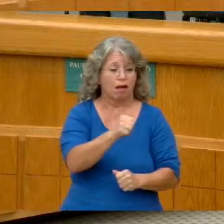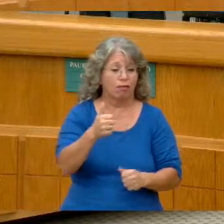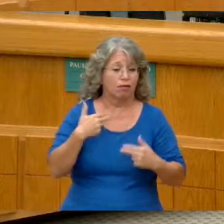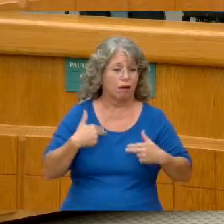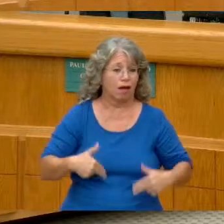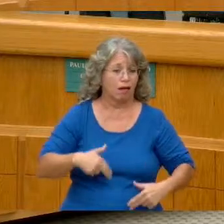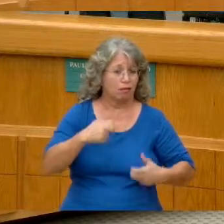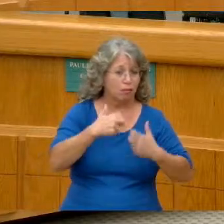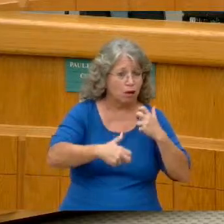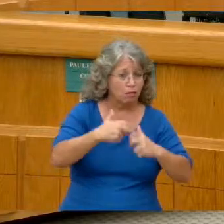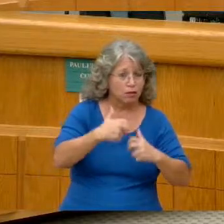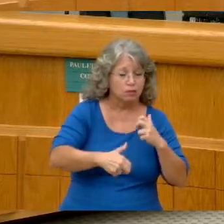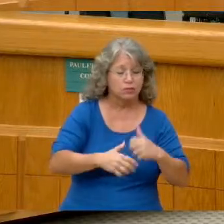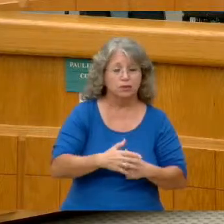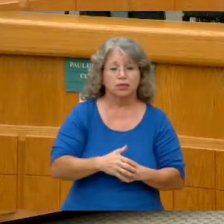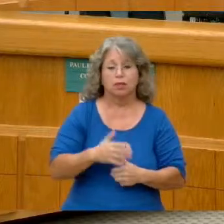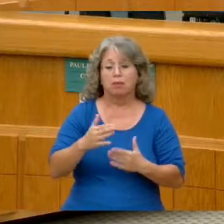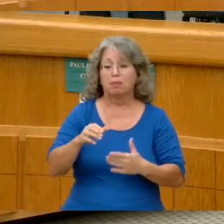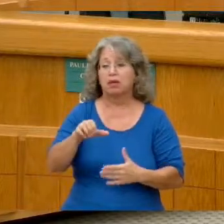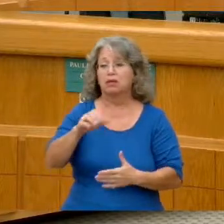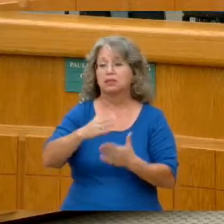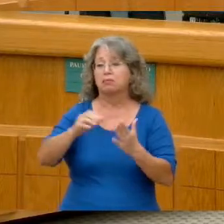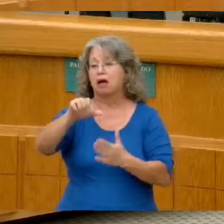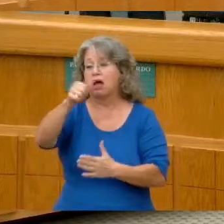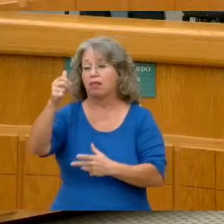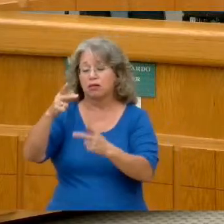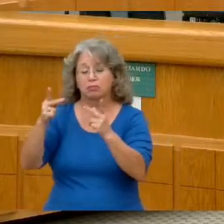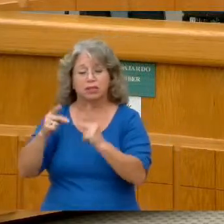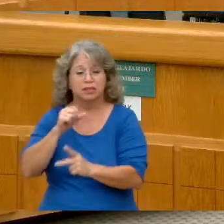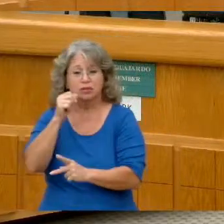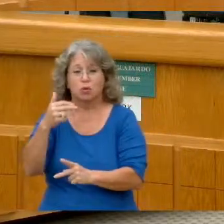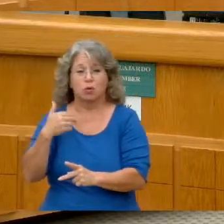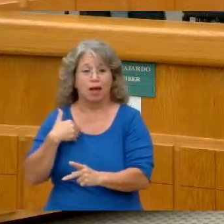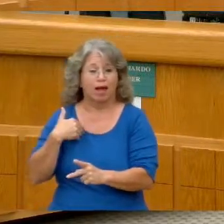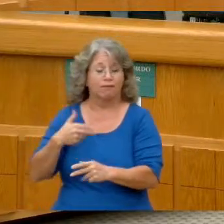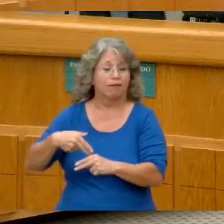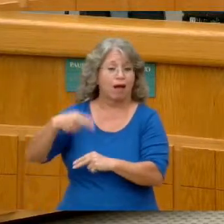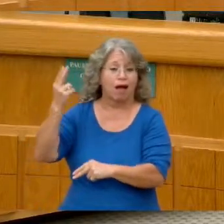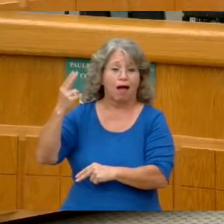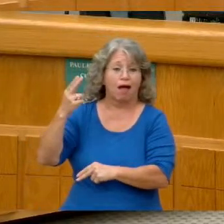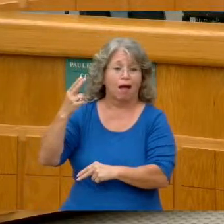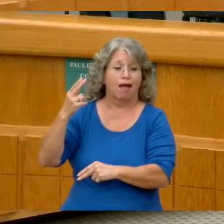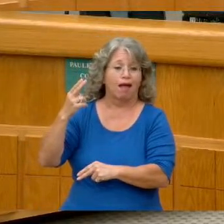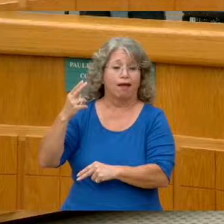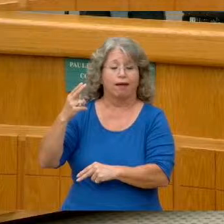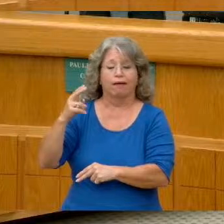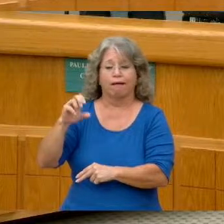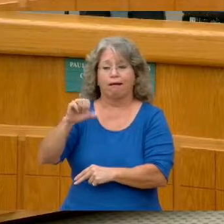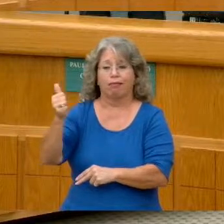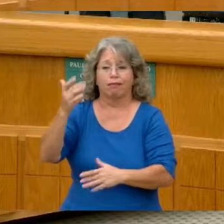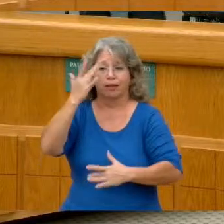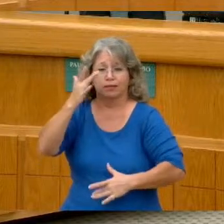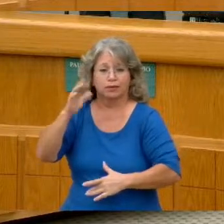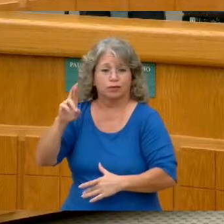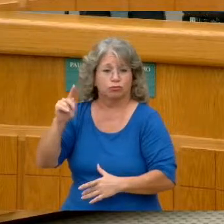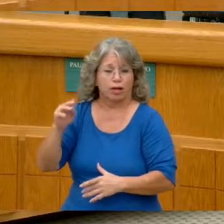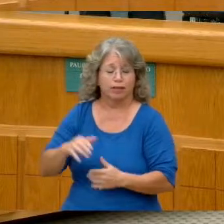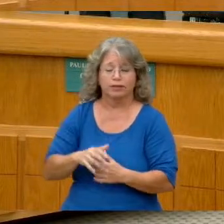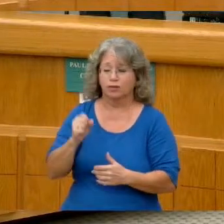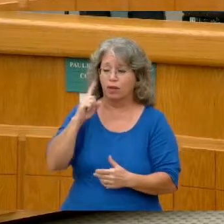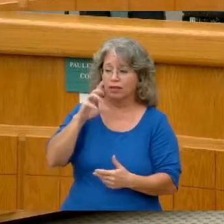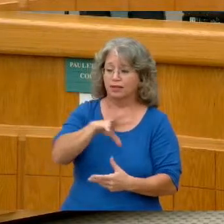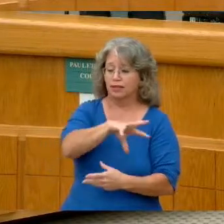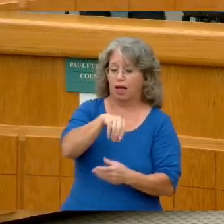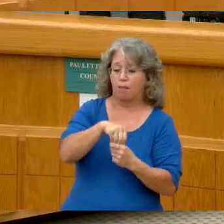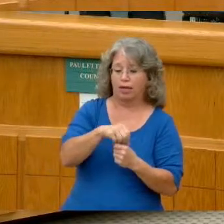places don't have as many of. So it's a combination of all of those things put together. Okay. That's all the